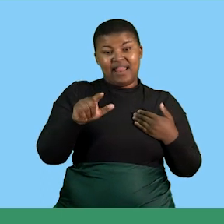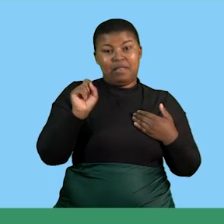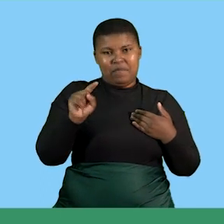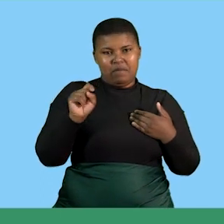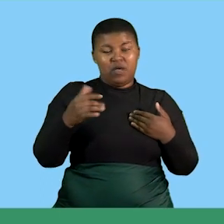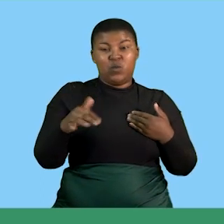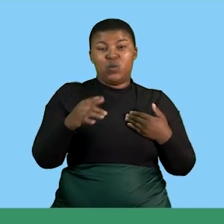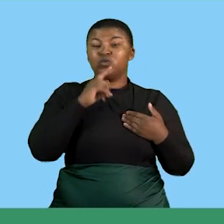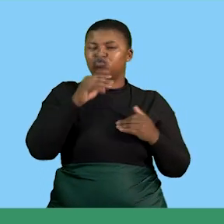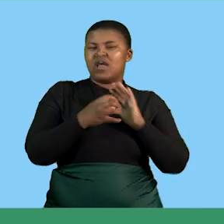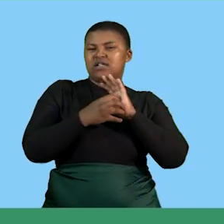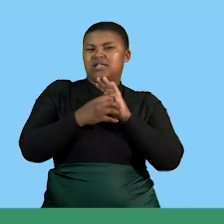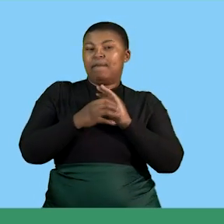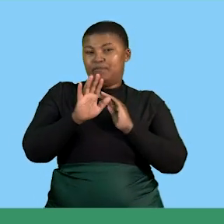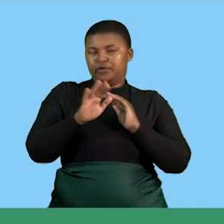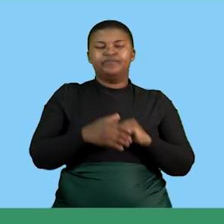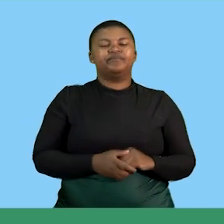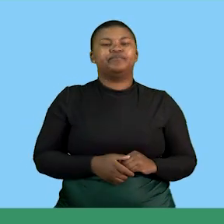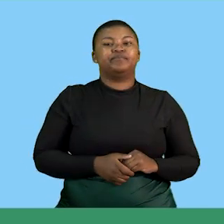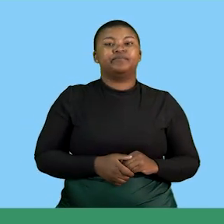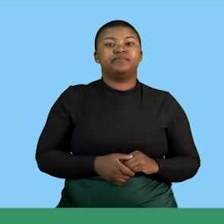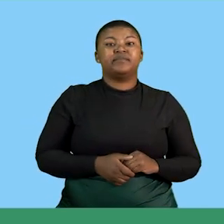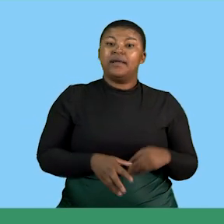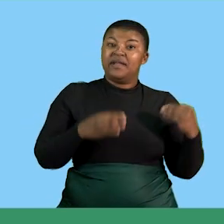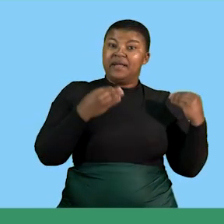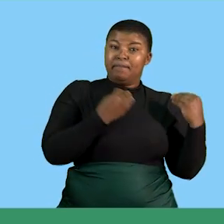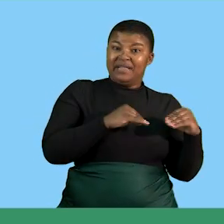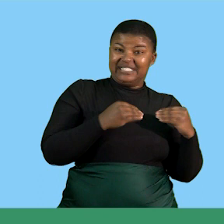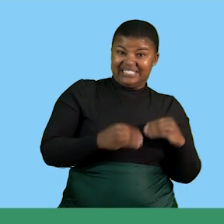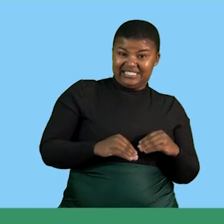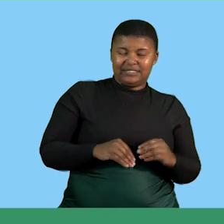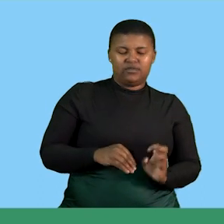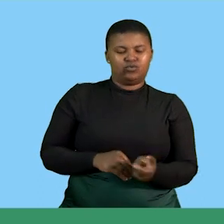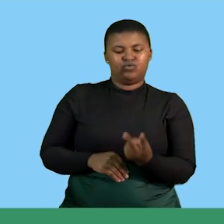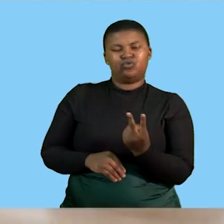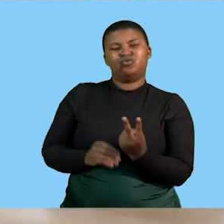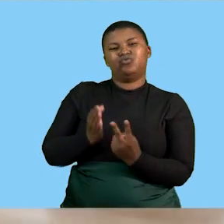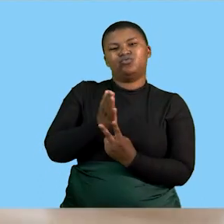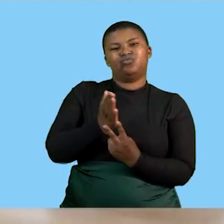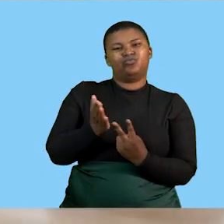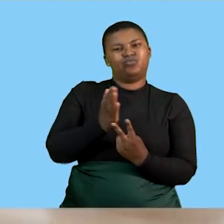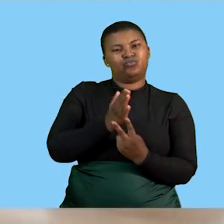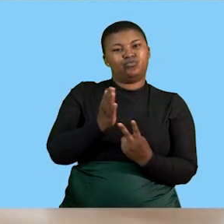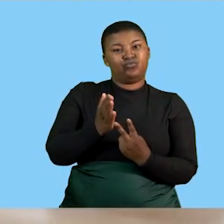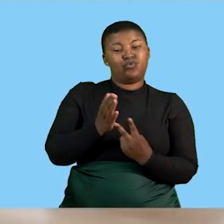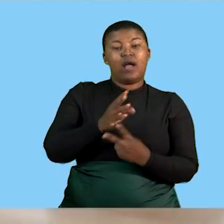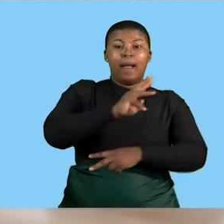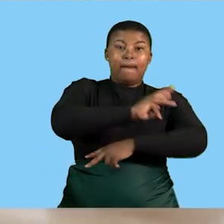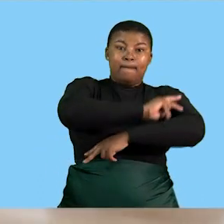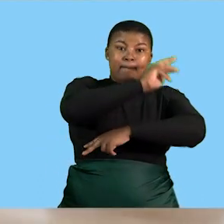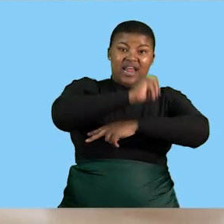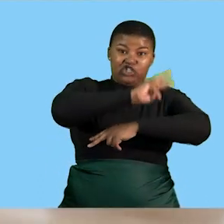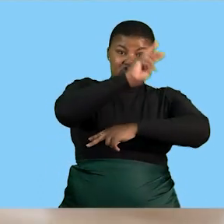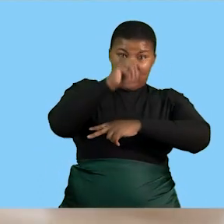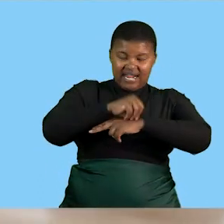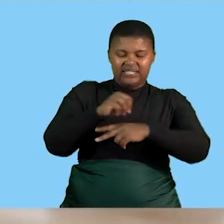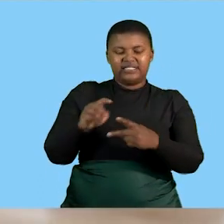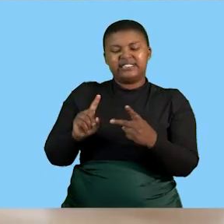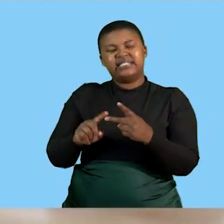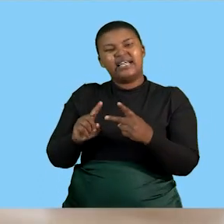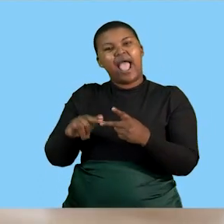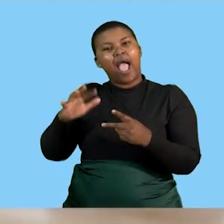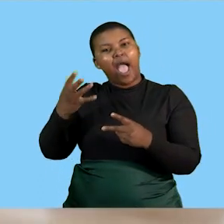do not exploit customers by giving these businesses rules and regulations they must adhere to.